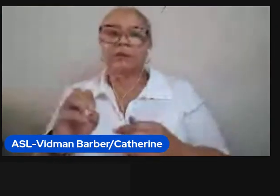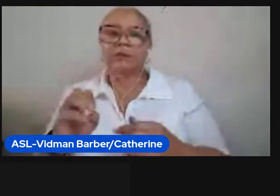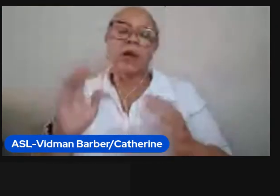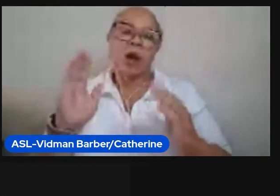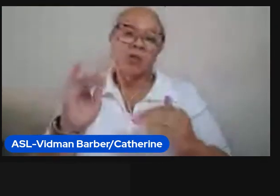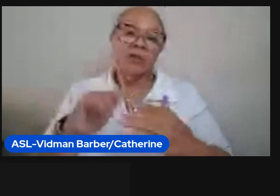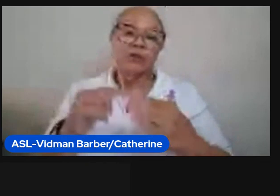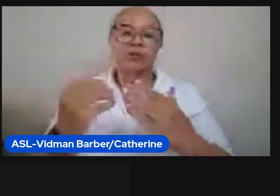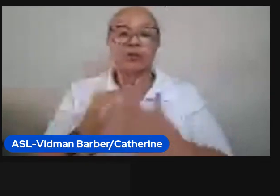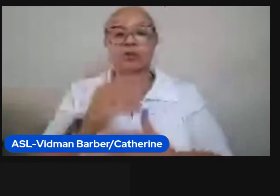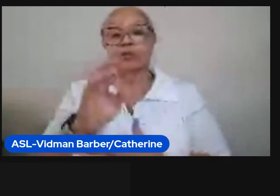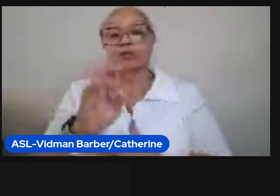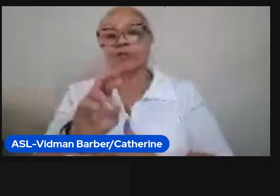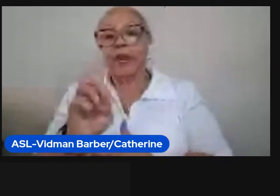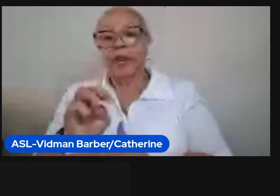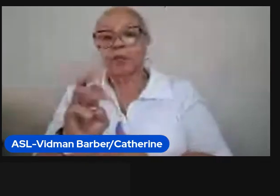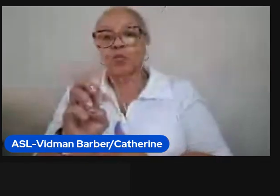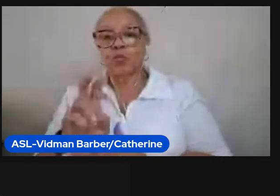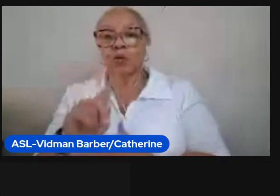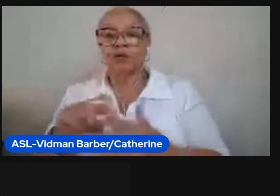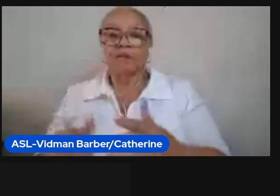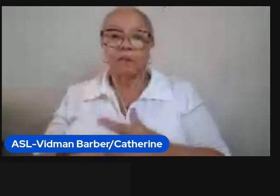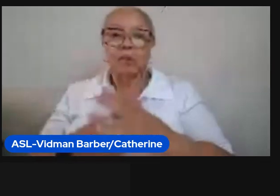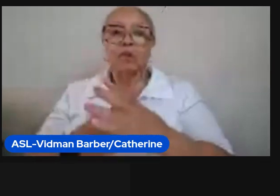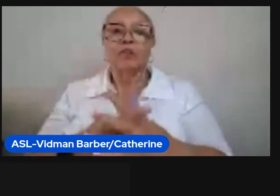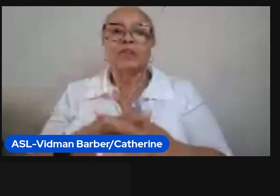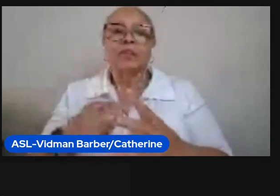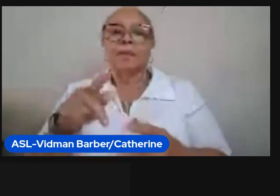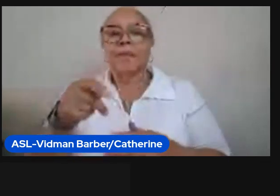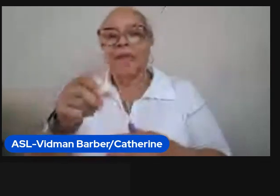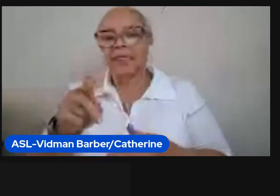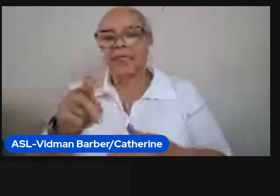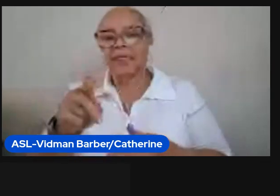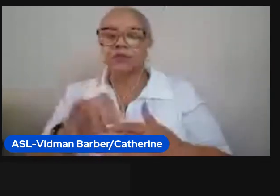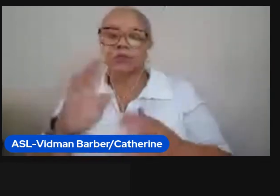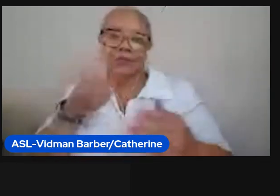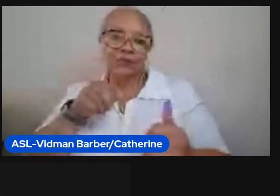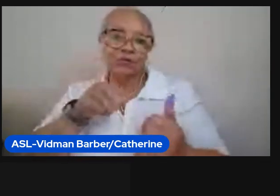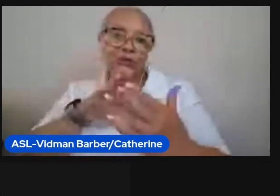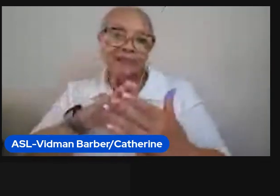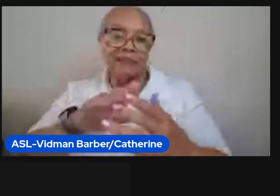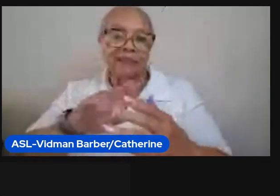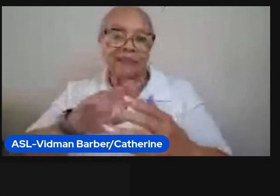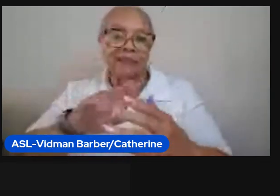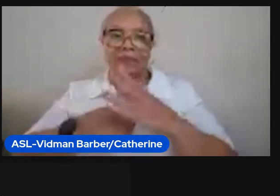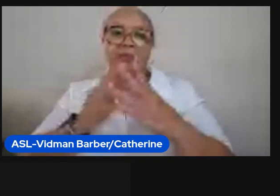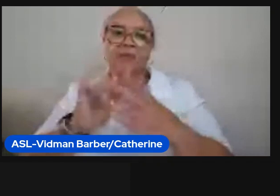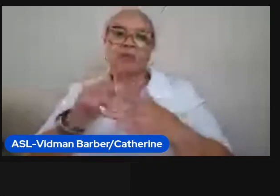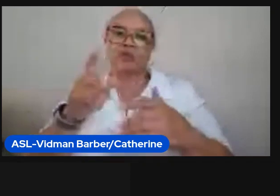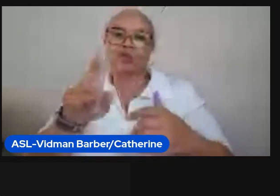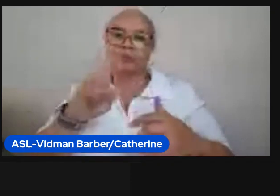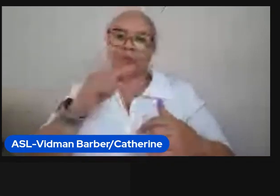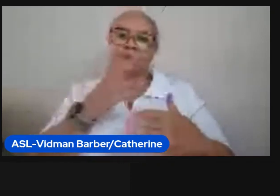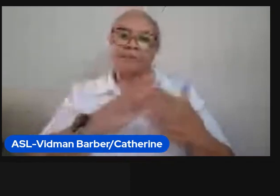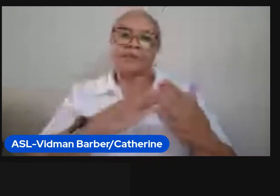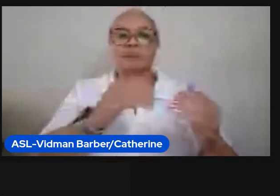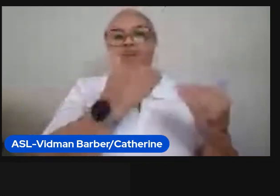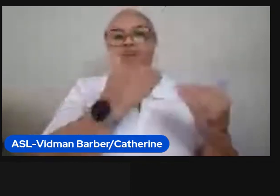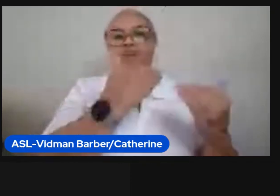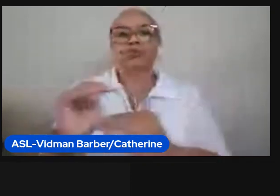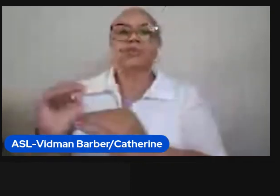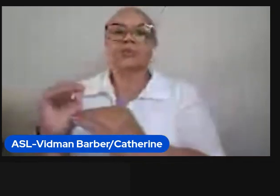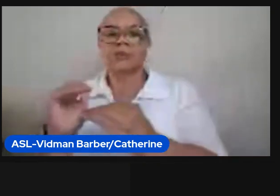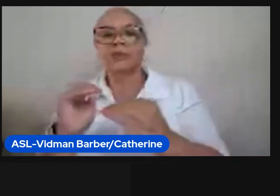frameworks for emerging pathogens would kind of address that from the get-go, where there should be some restrictions on you